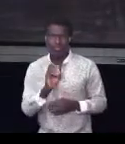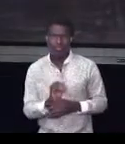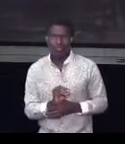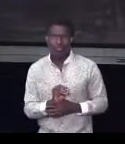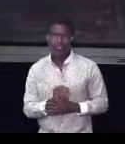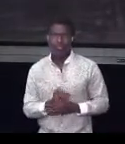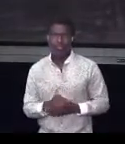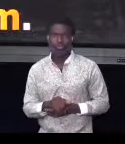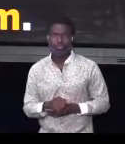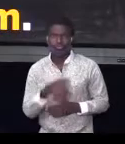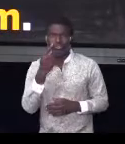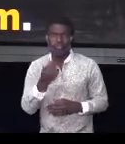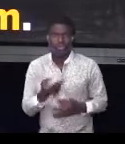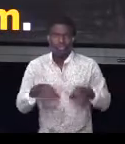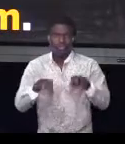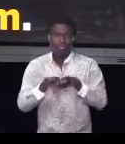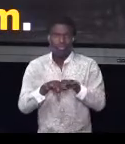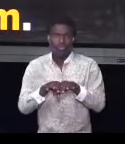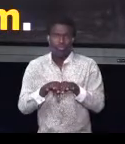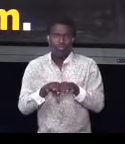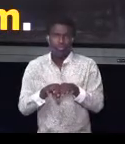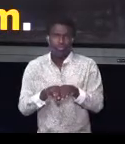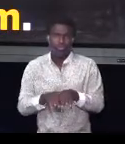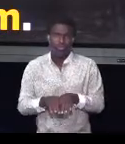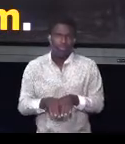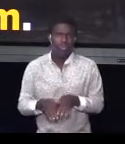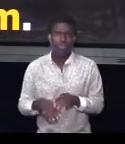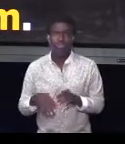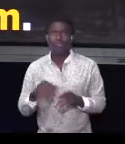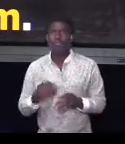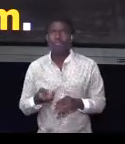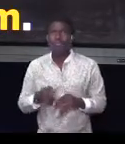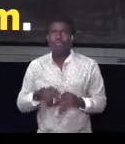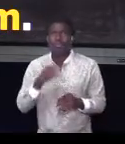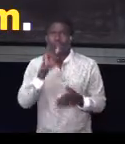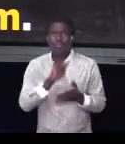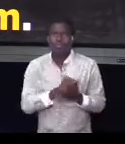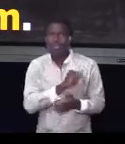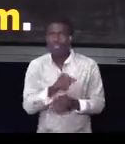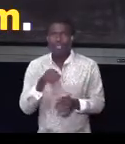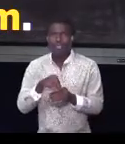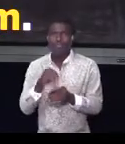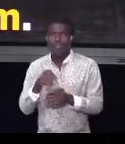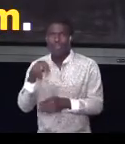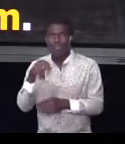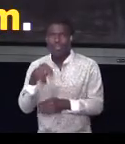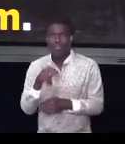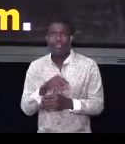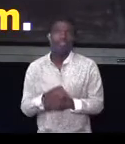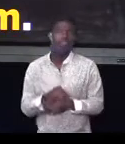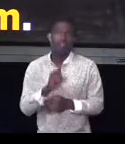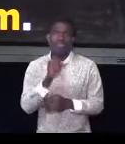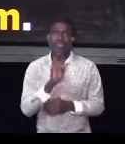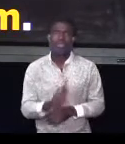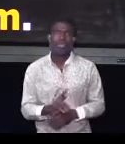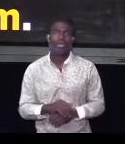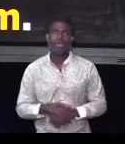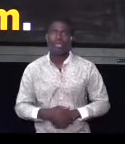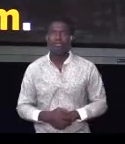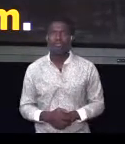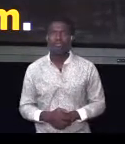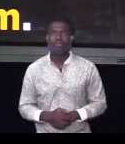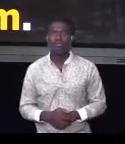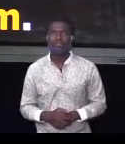So the important minerals that a plant requires are, what are the